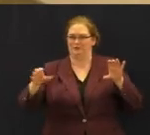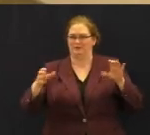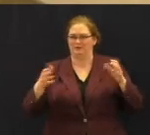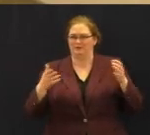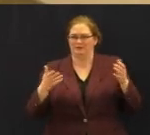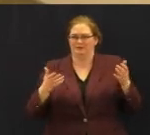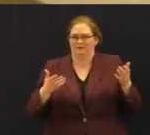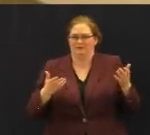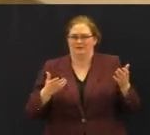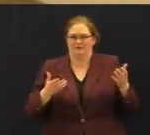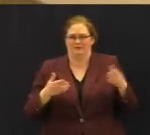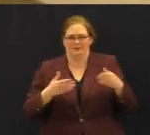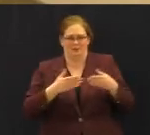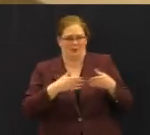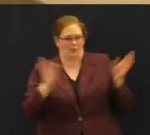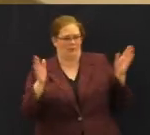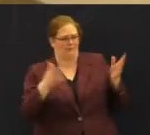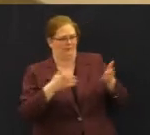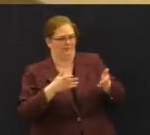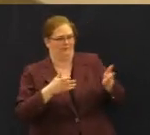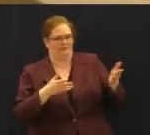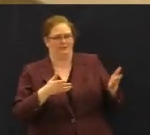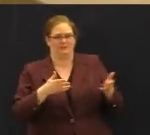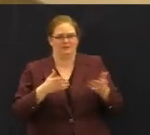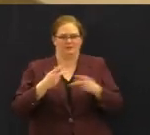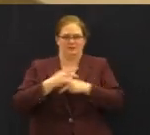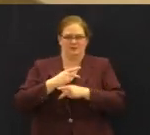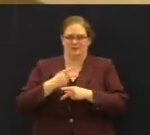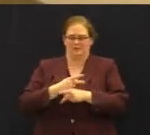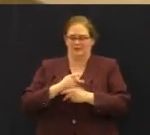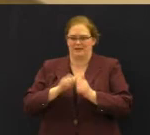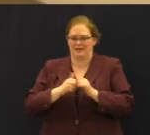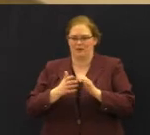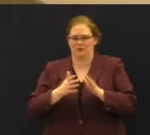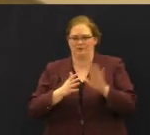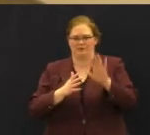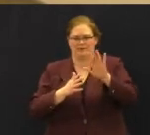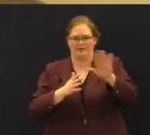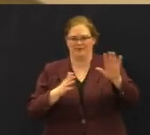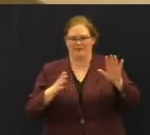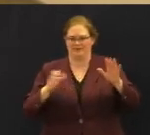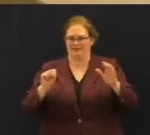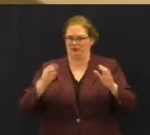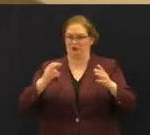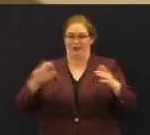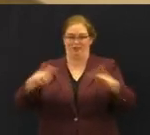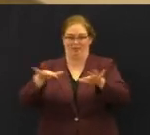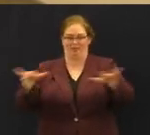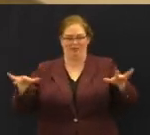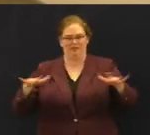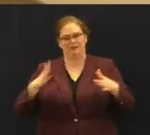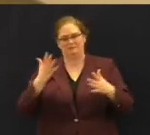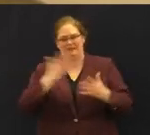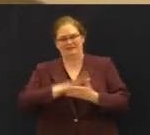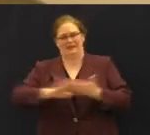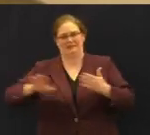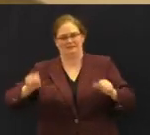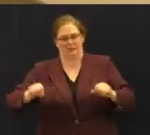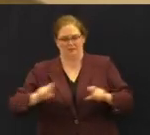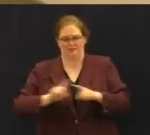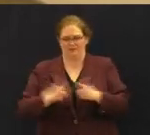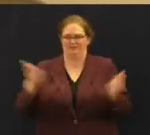they're basically open right now. So we're working out how to kind of make this shell of a space look as nice as we can, as quickly as we